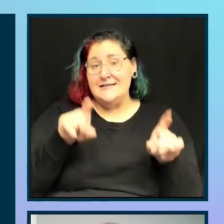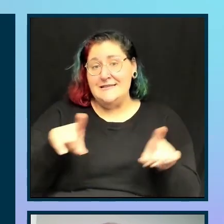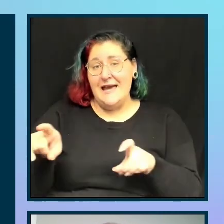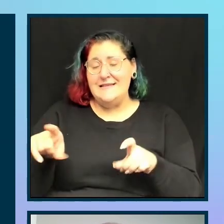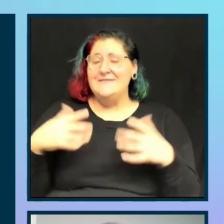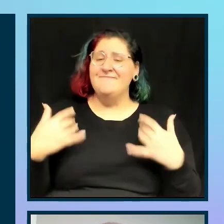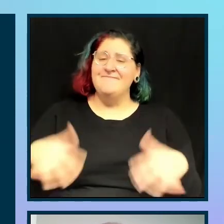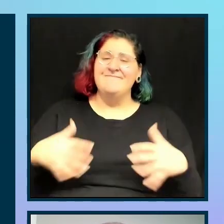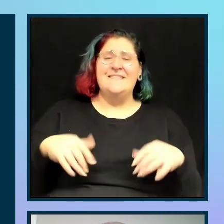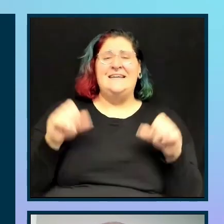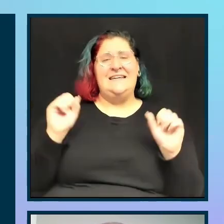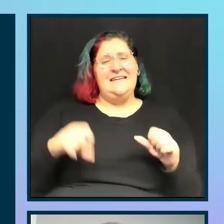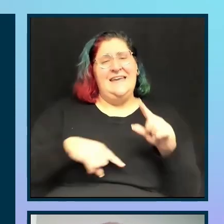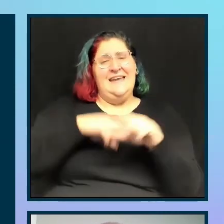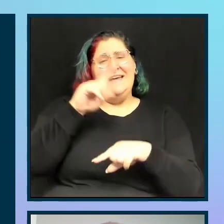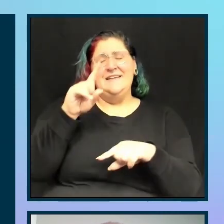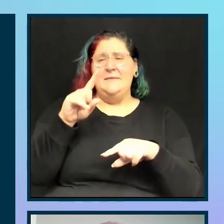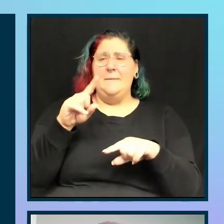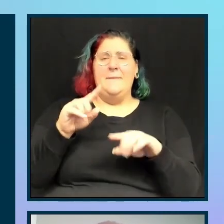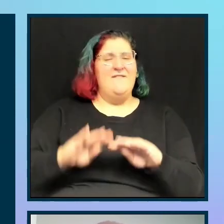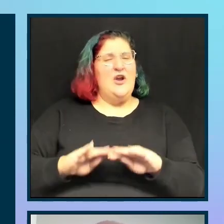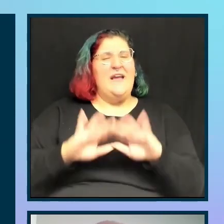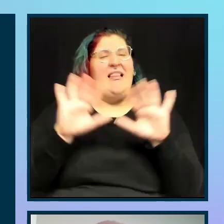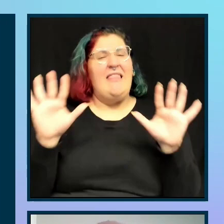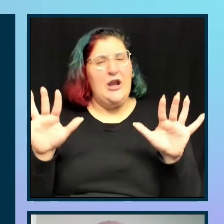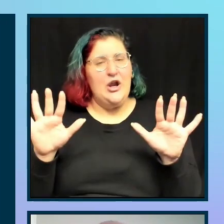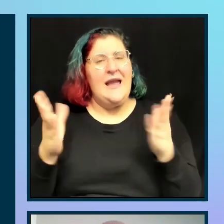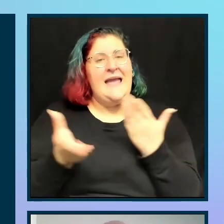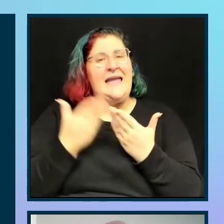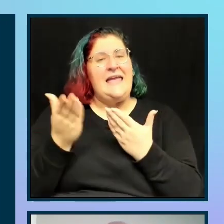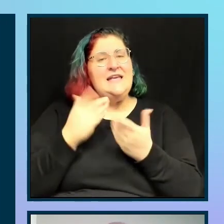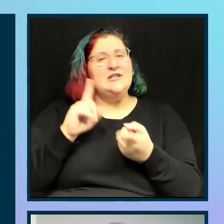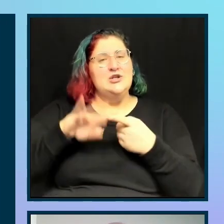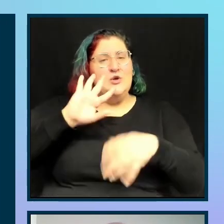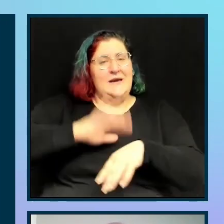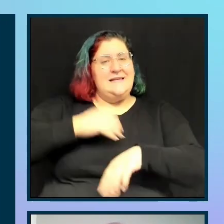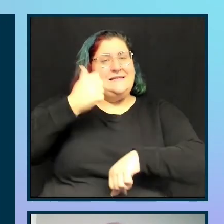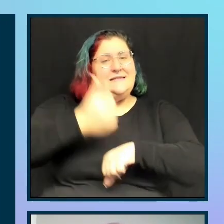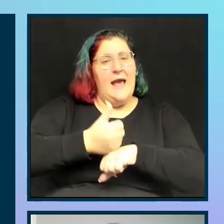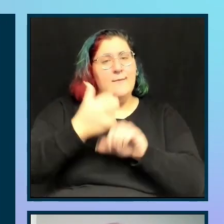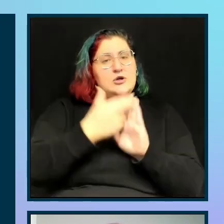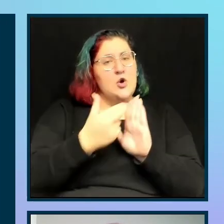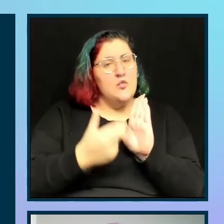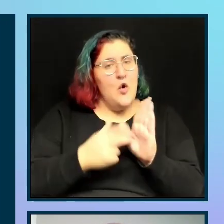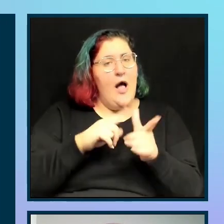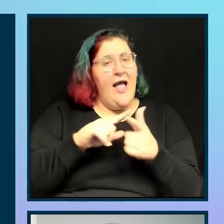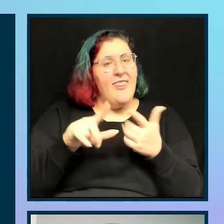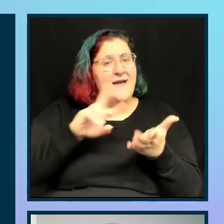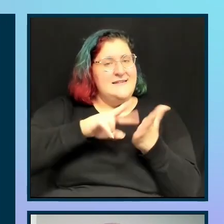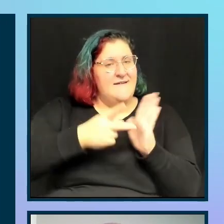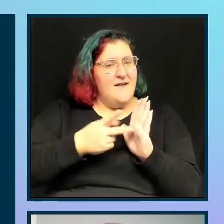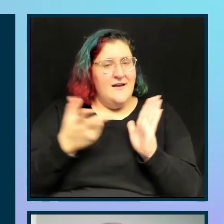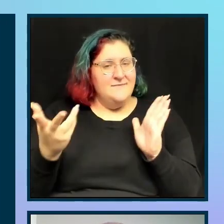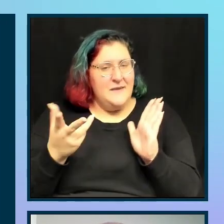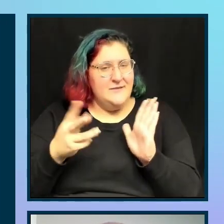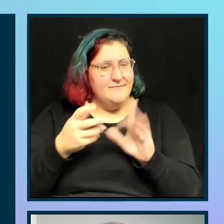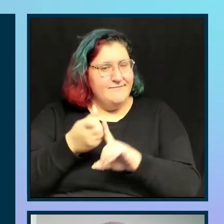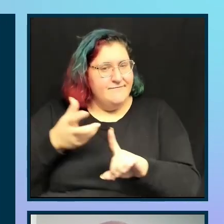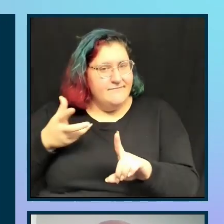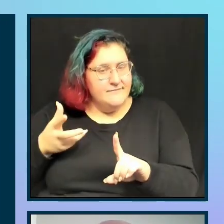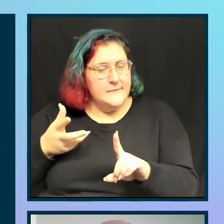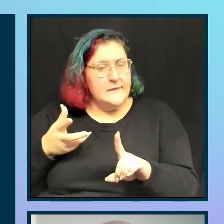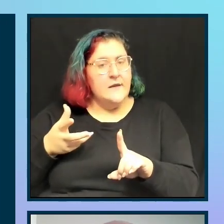objective. So it's easy to set rules and define rules for those. The workflow design principles that I talked